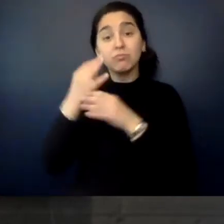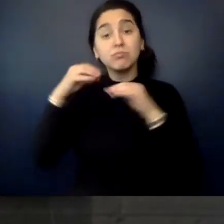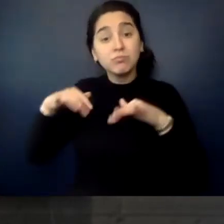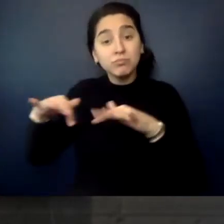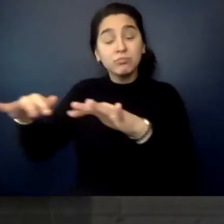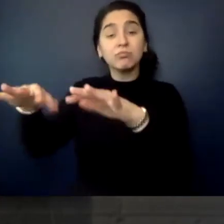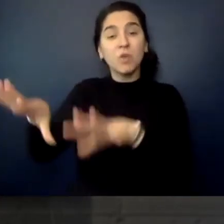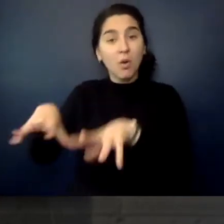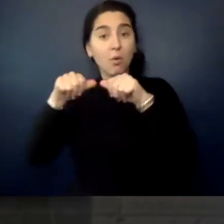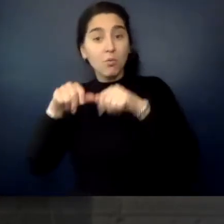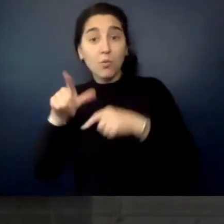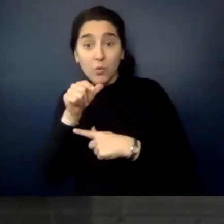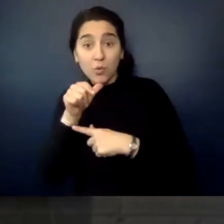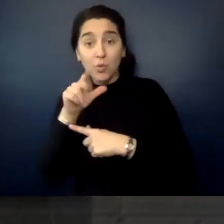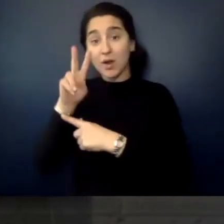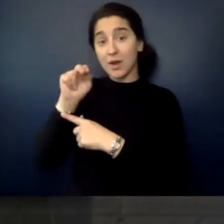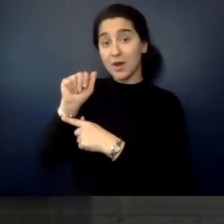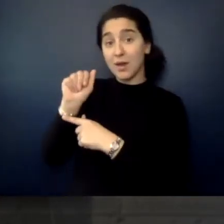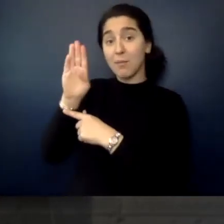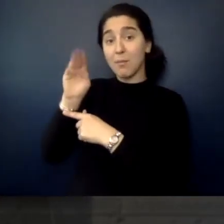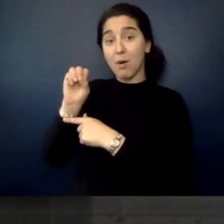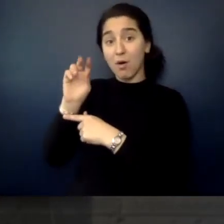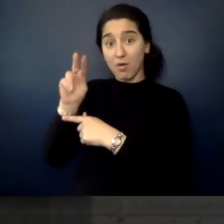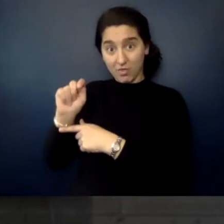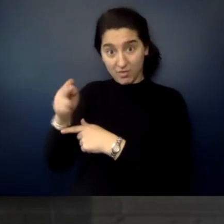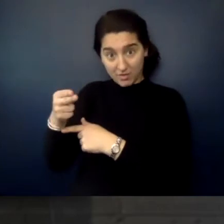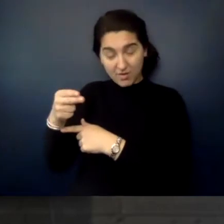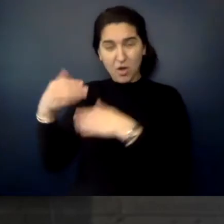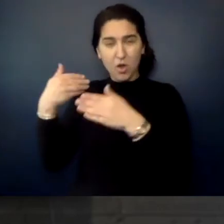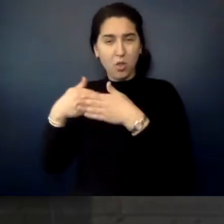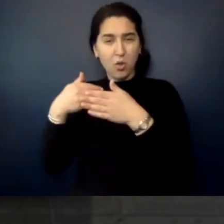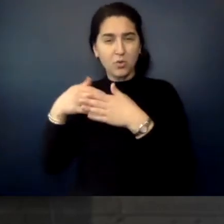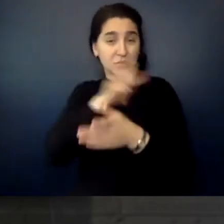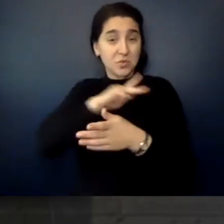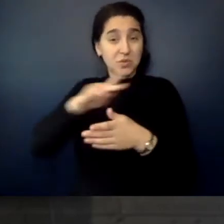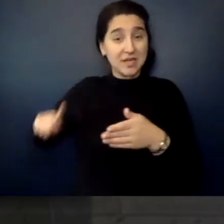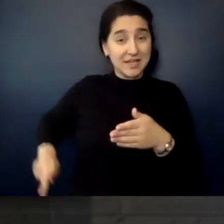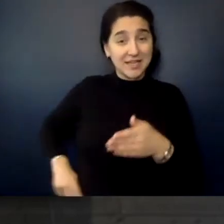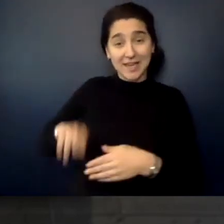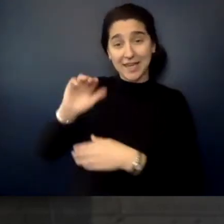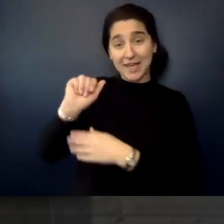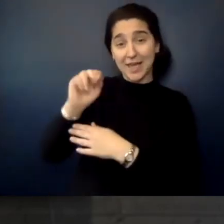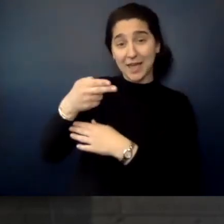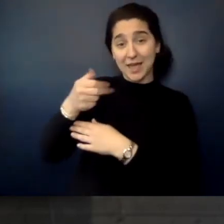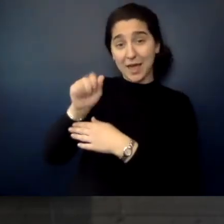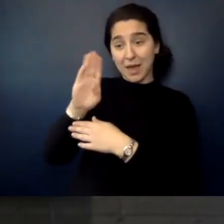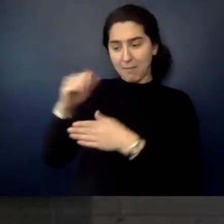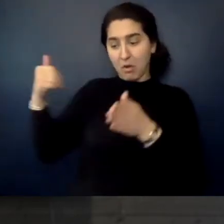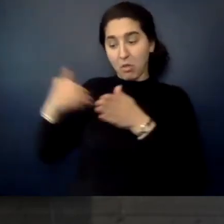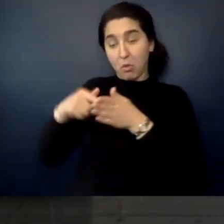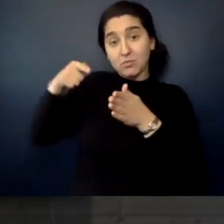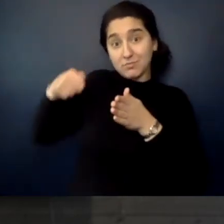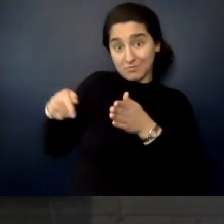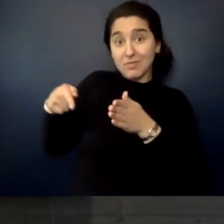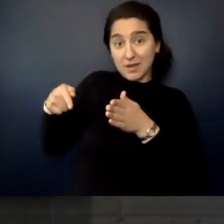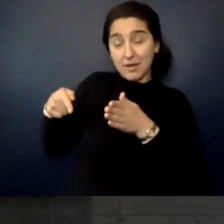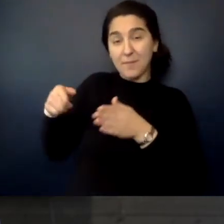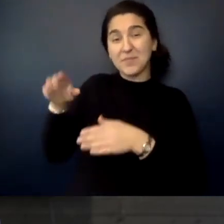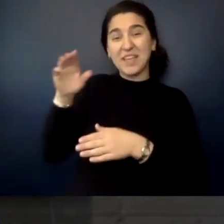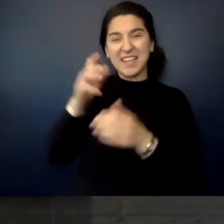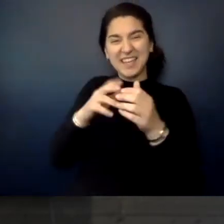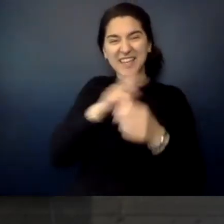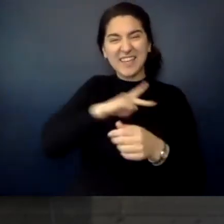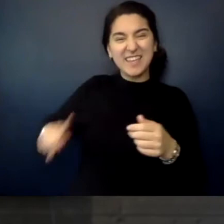in Jezreel, close to the palace of Ahab, king of Samaria. Ahab said to